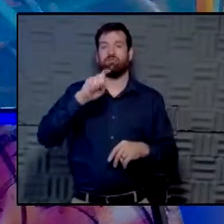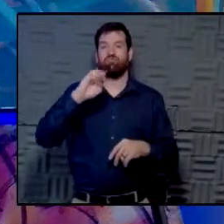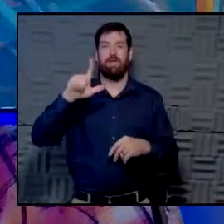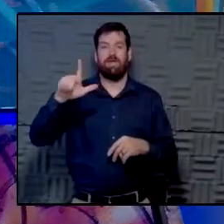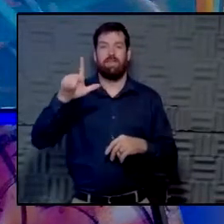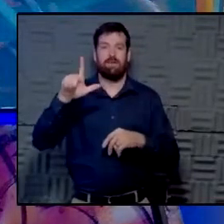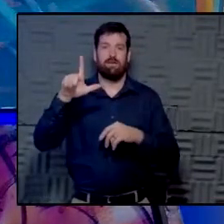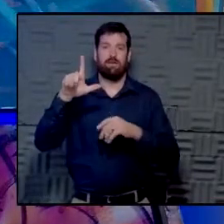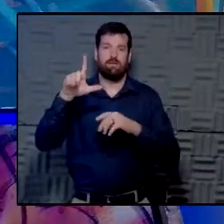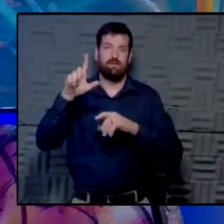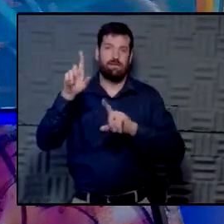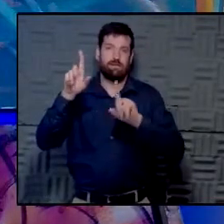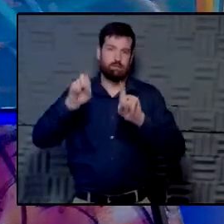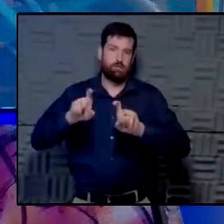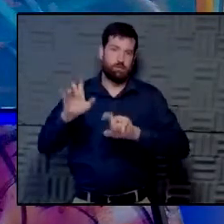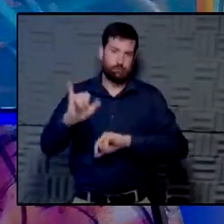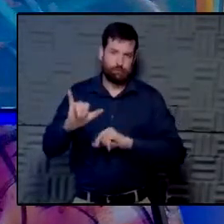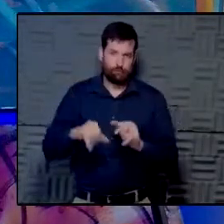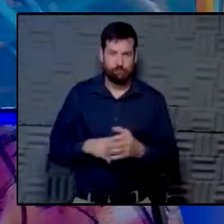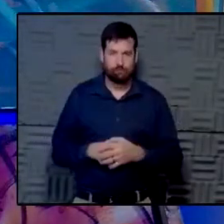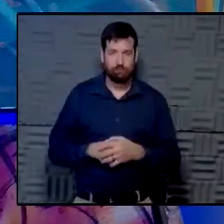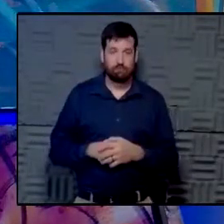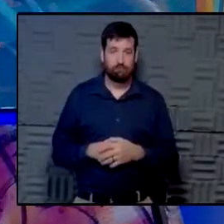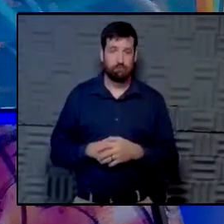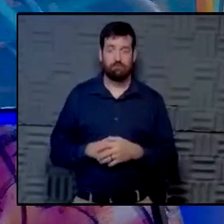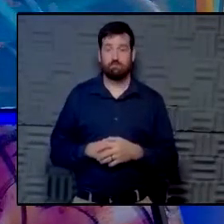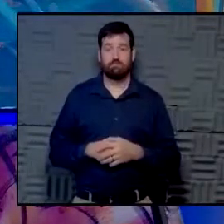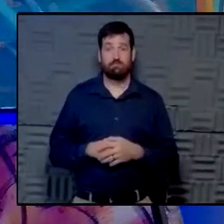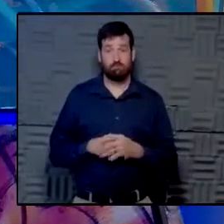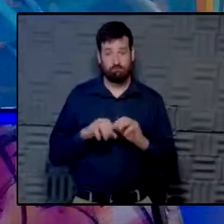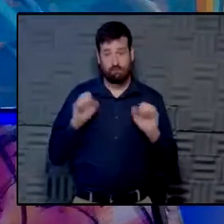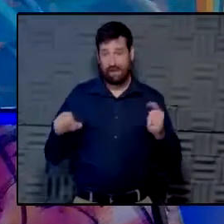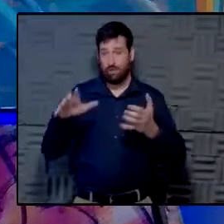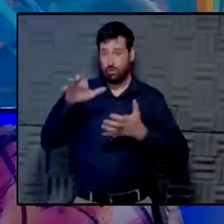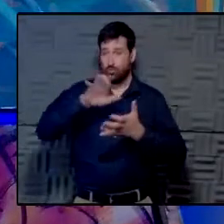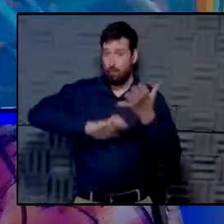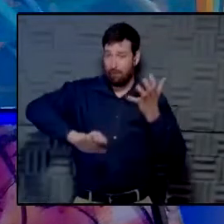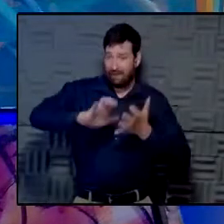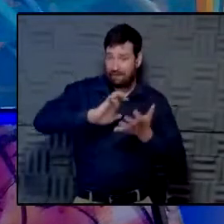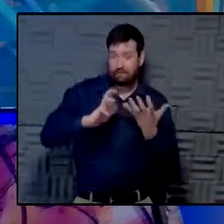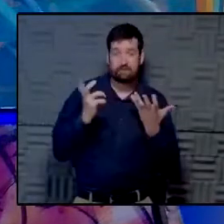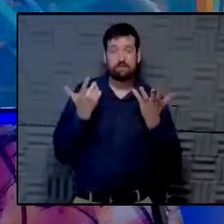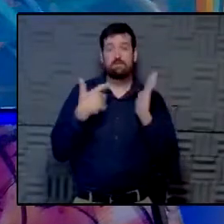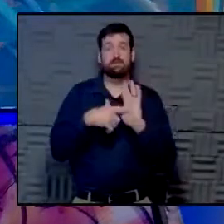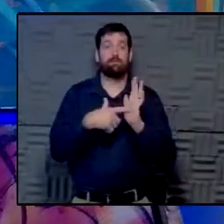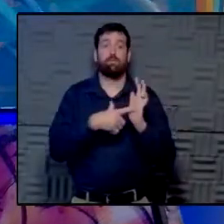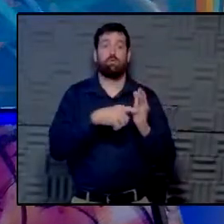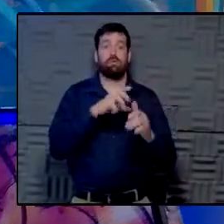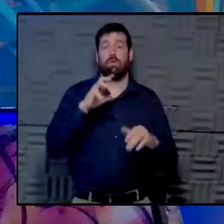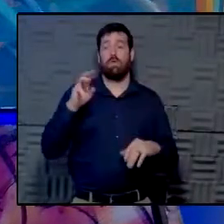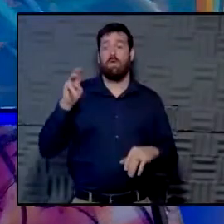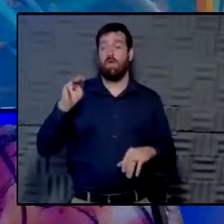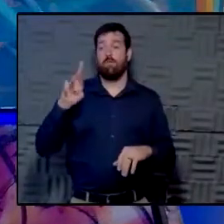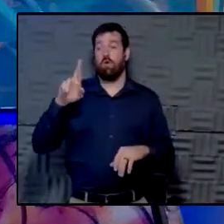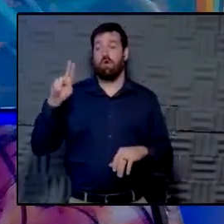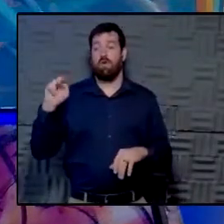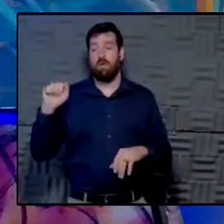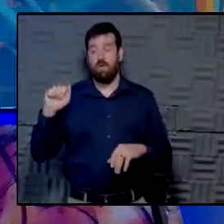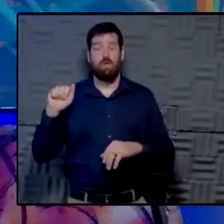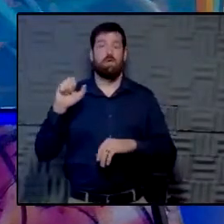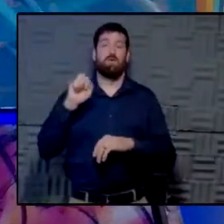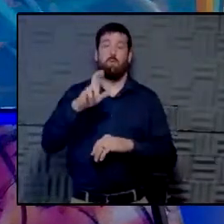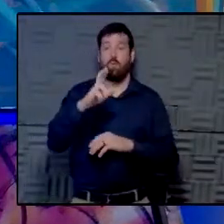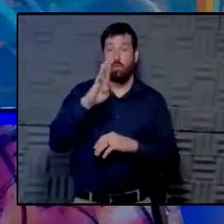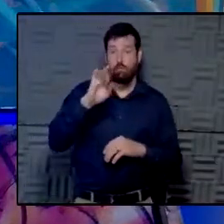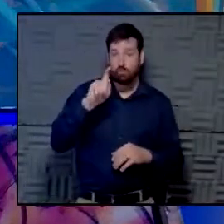well. And, are you going to be able to mix doses? Say maybe getting an mRNA vaccine or some of the